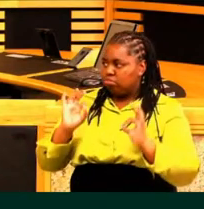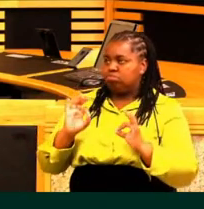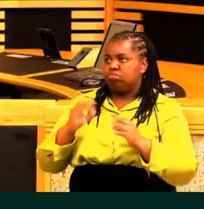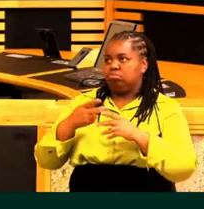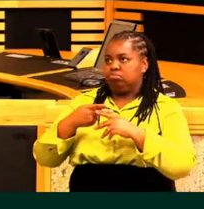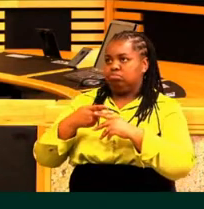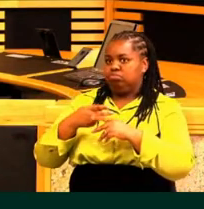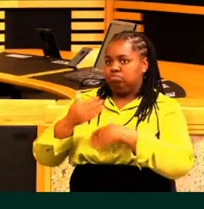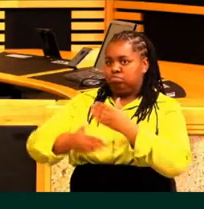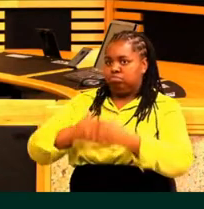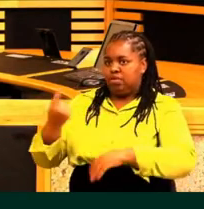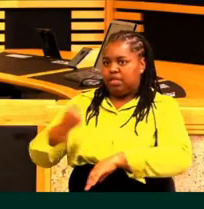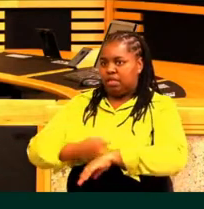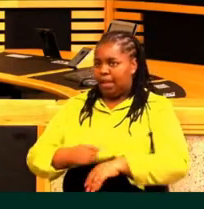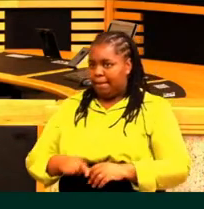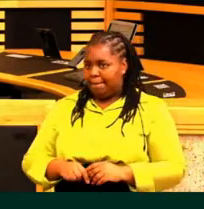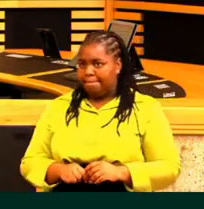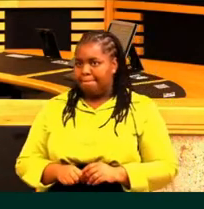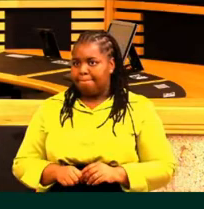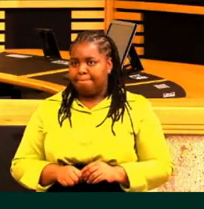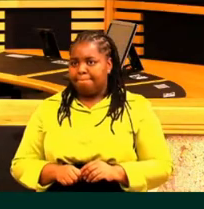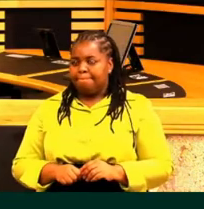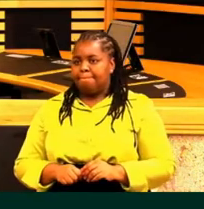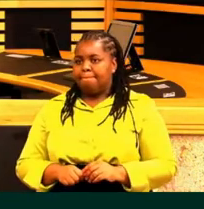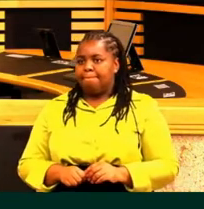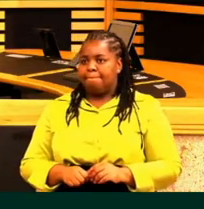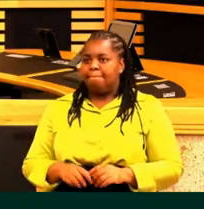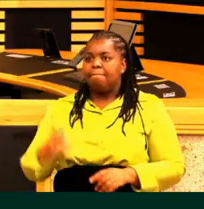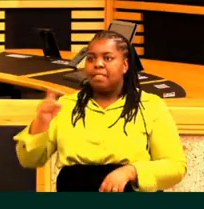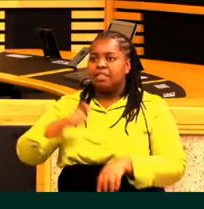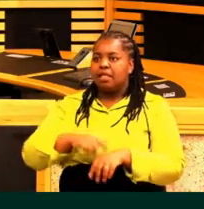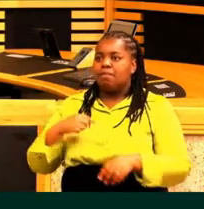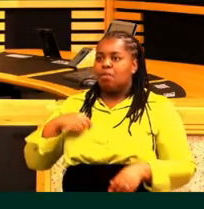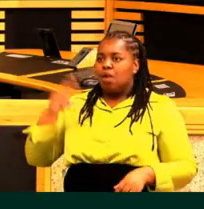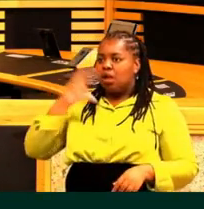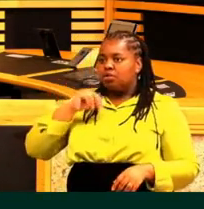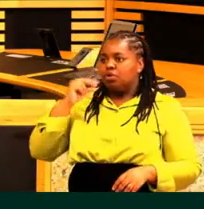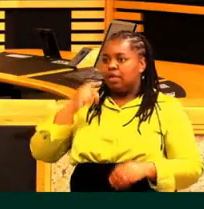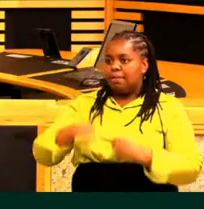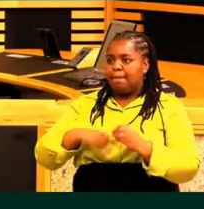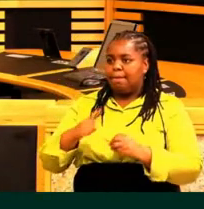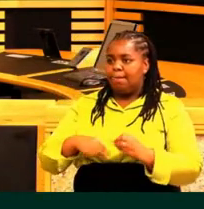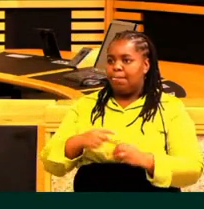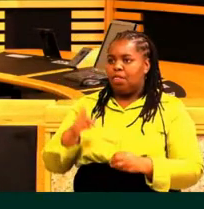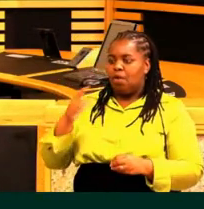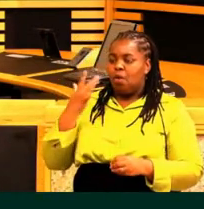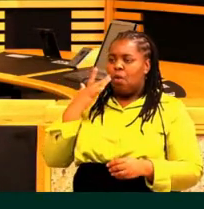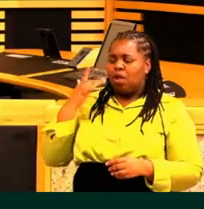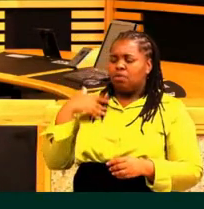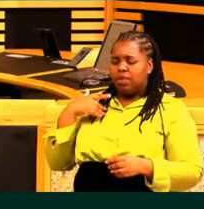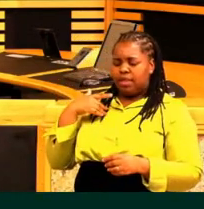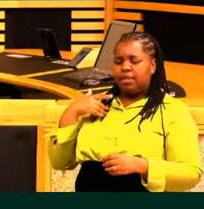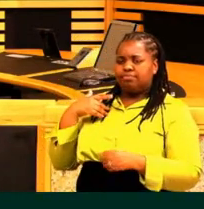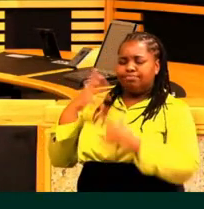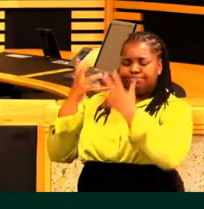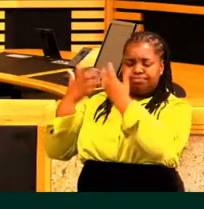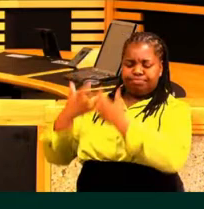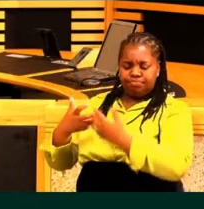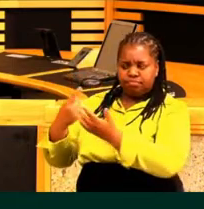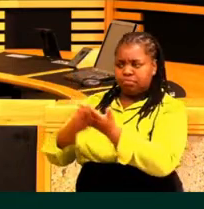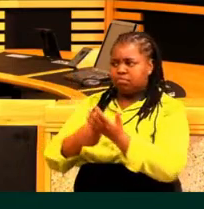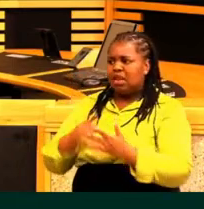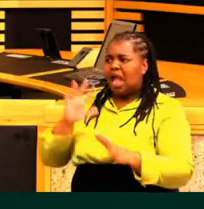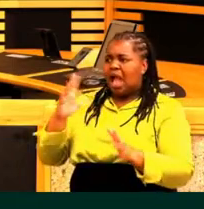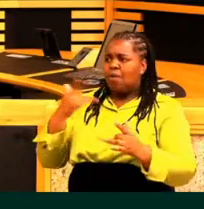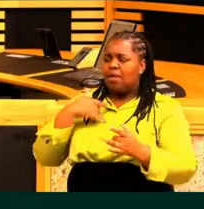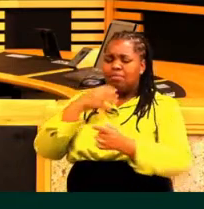where you hear us so what we were talking about what this topic when we broke it down mean to us is how